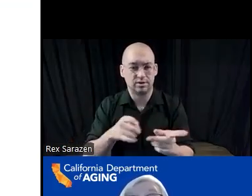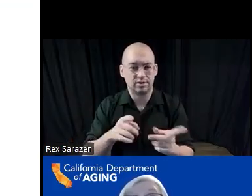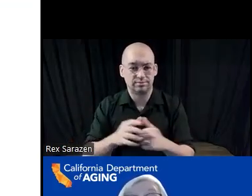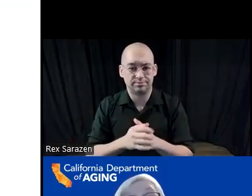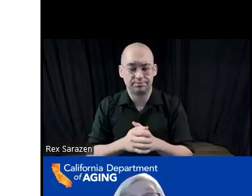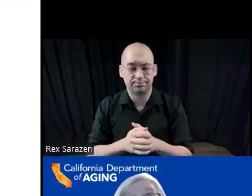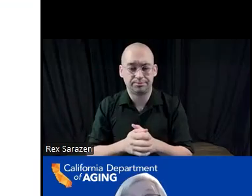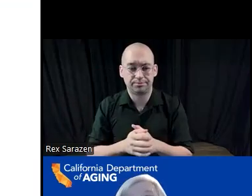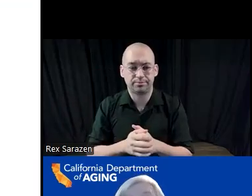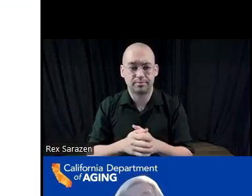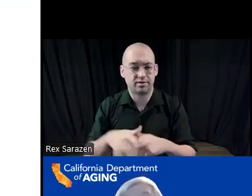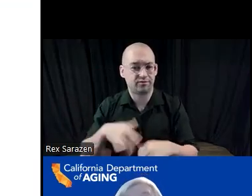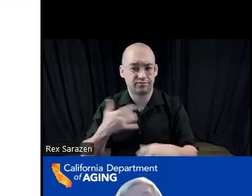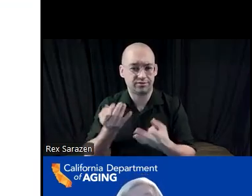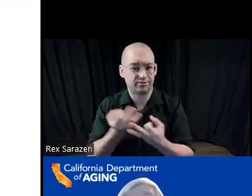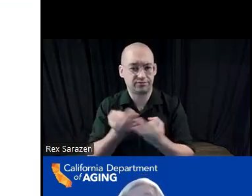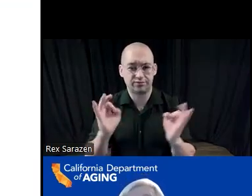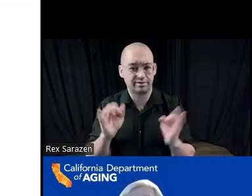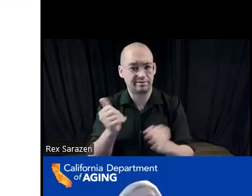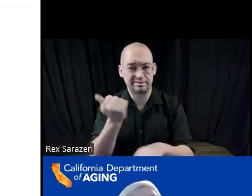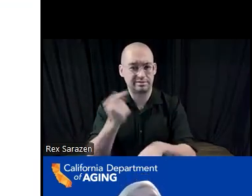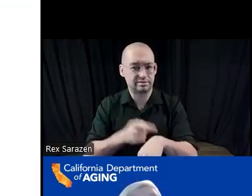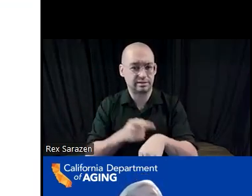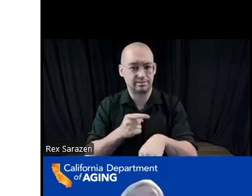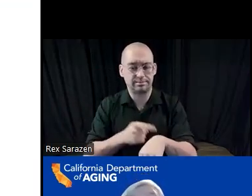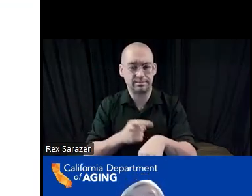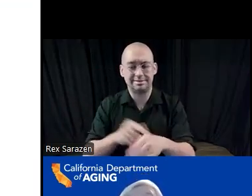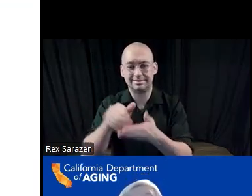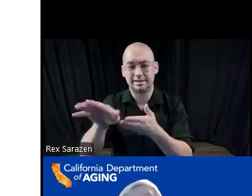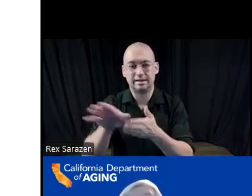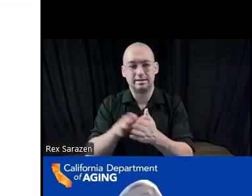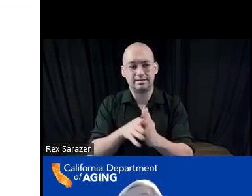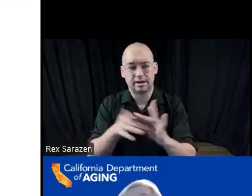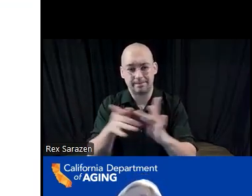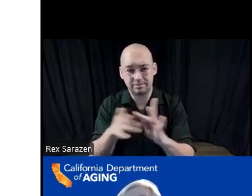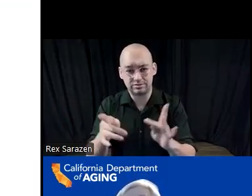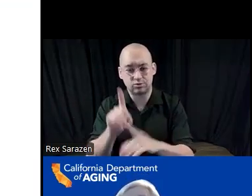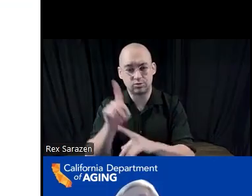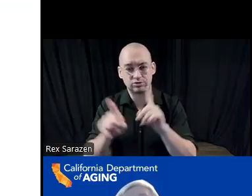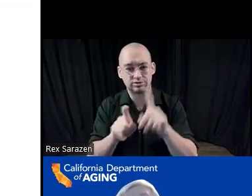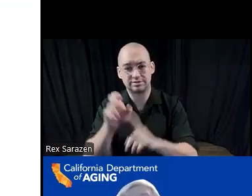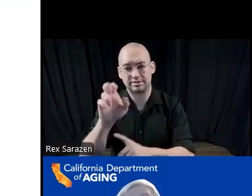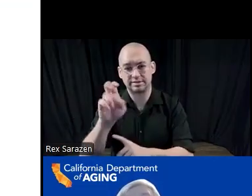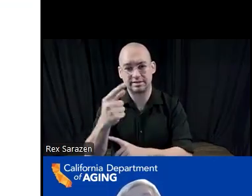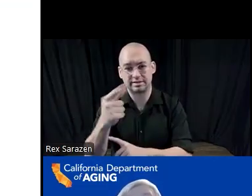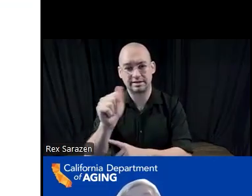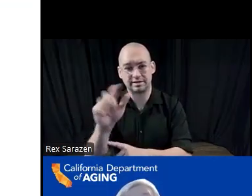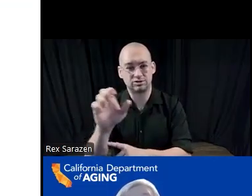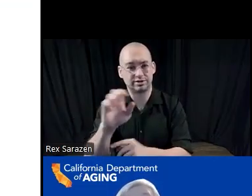feel free at any time to send your comments or questions to the Engage email box, which is